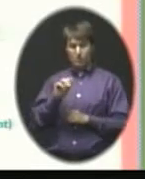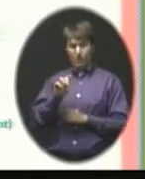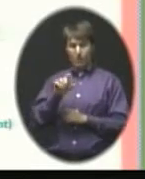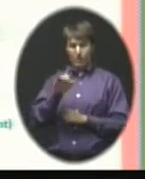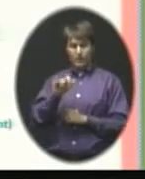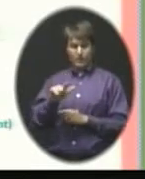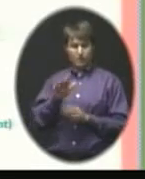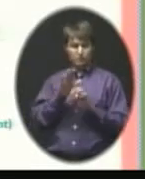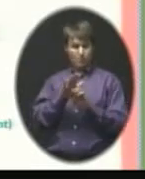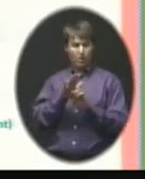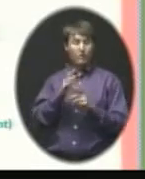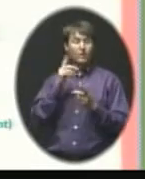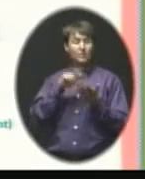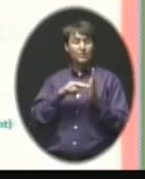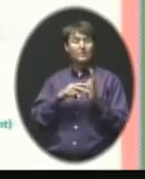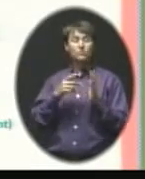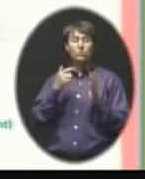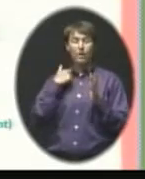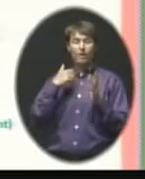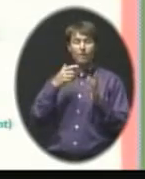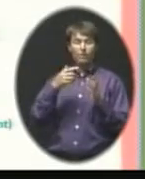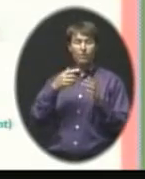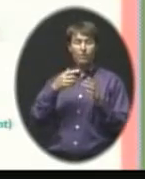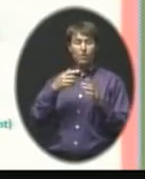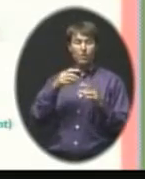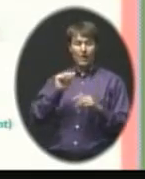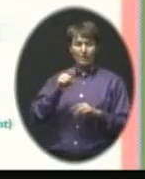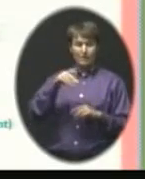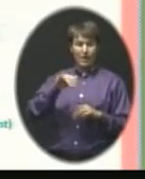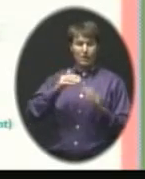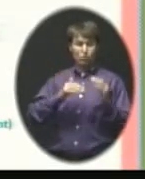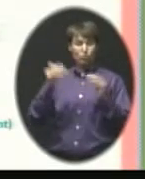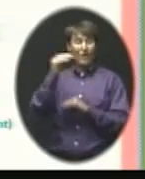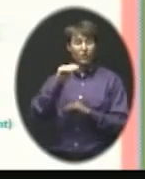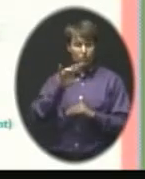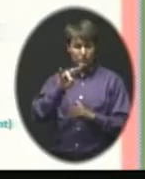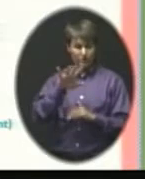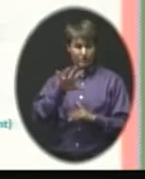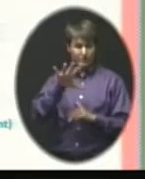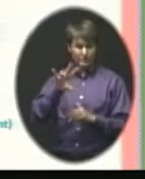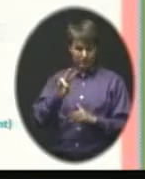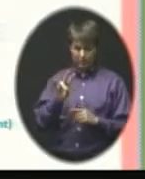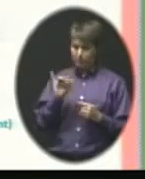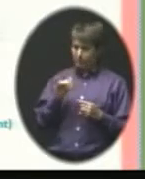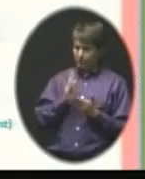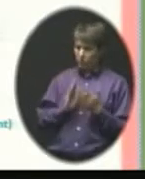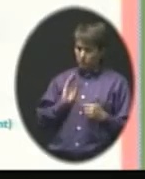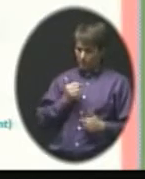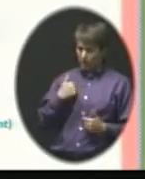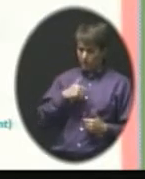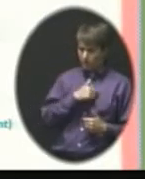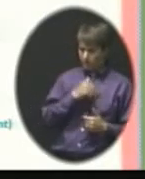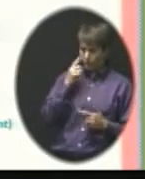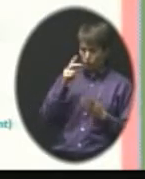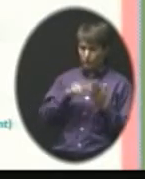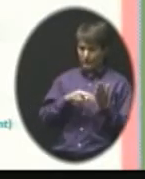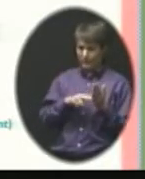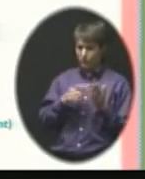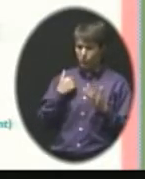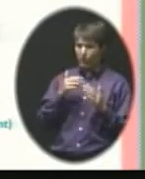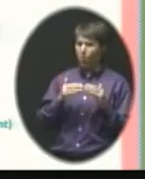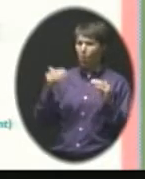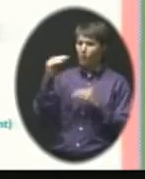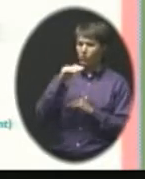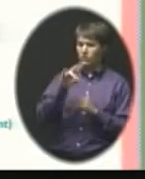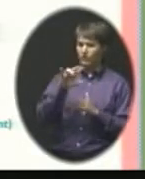score greater than 757. That part is us, in reading. We had more than